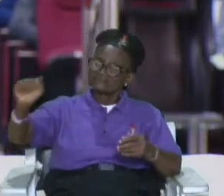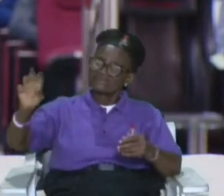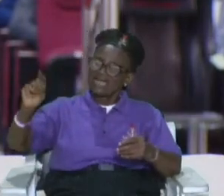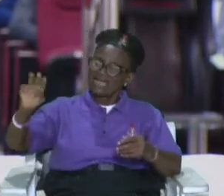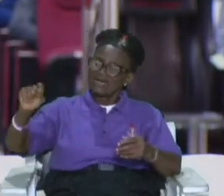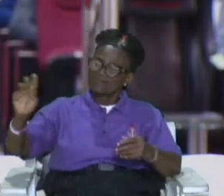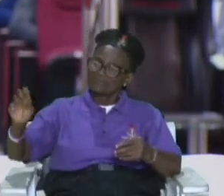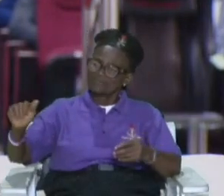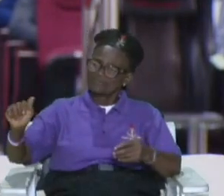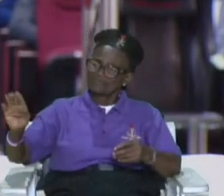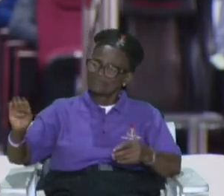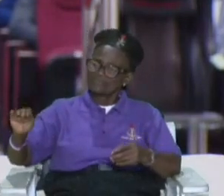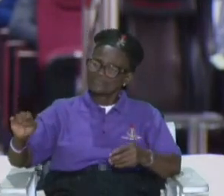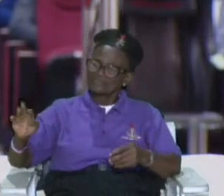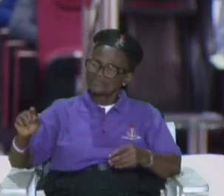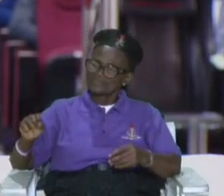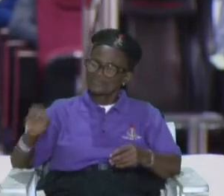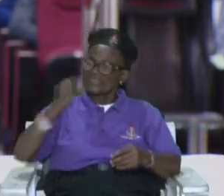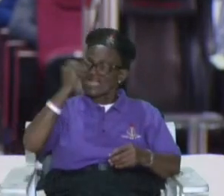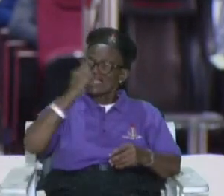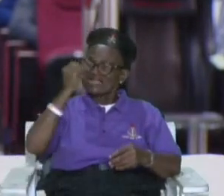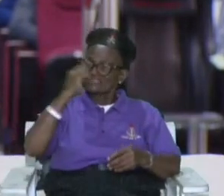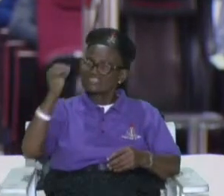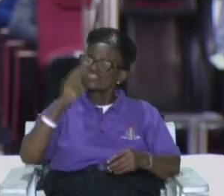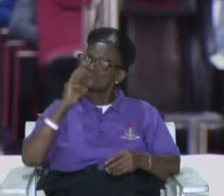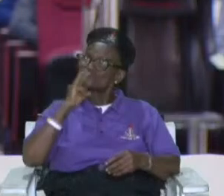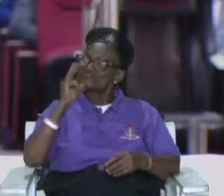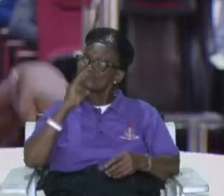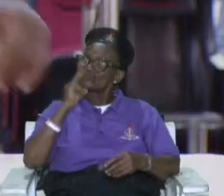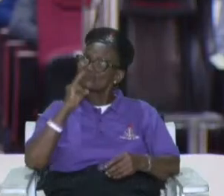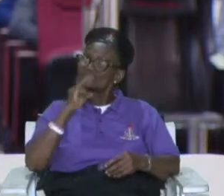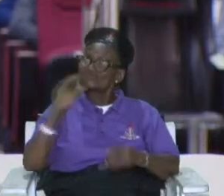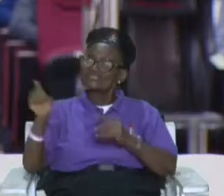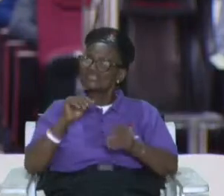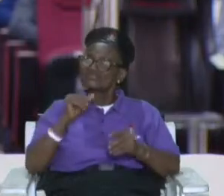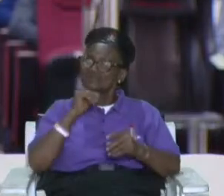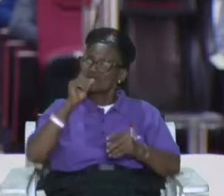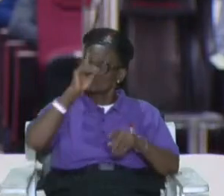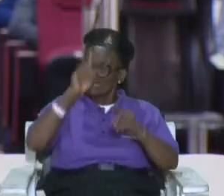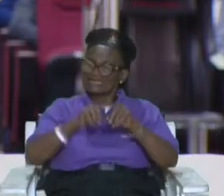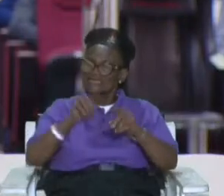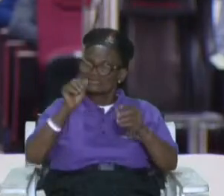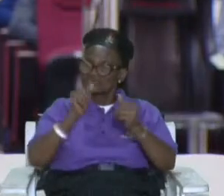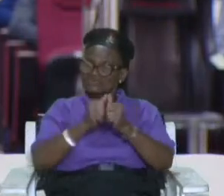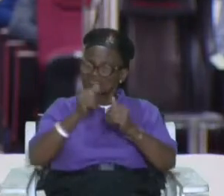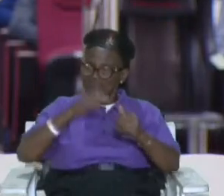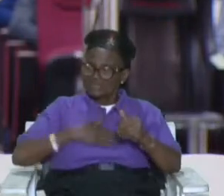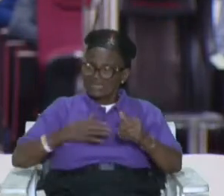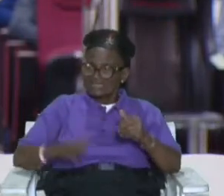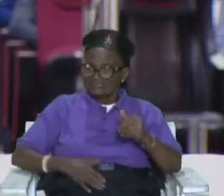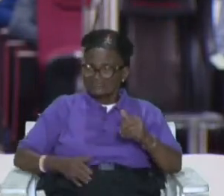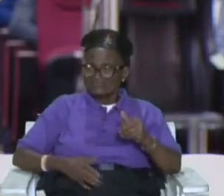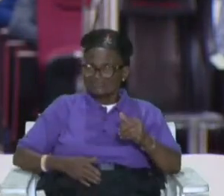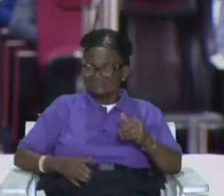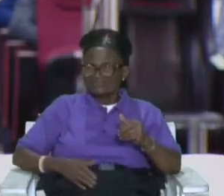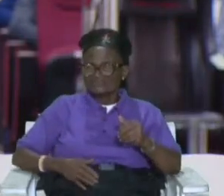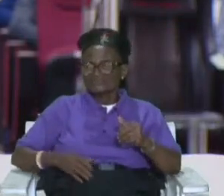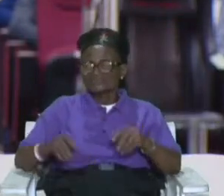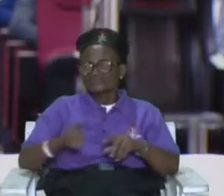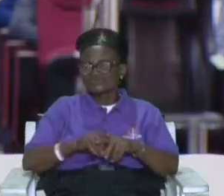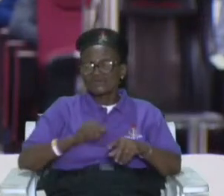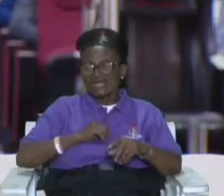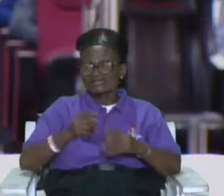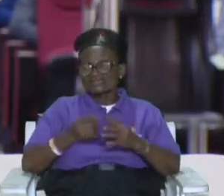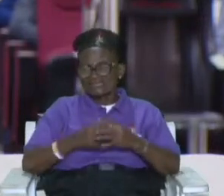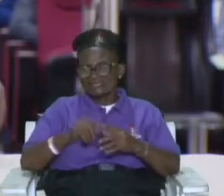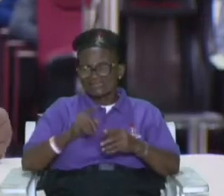But somehow the food I ate didn't quite agree with my stomach. So I began to go to the